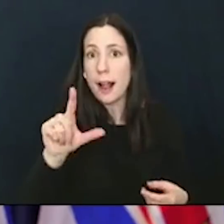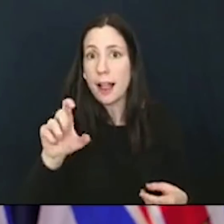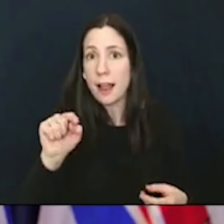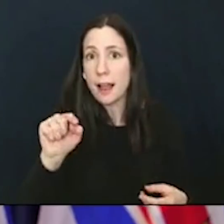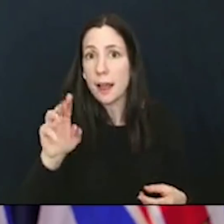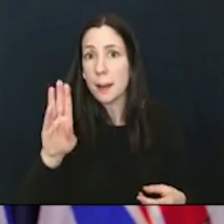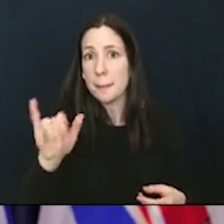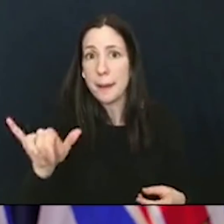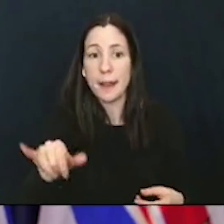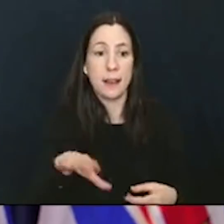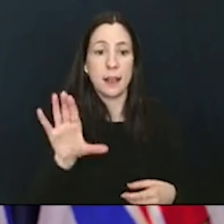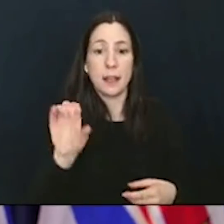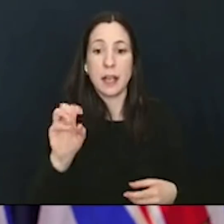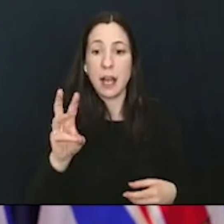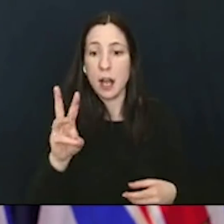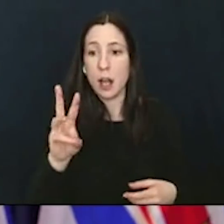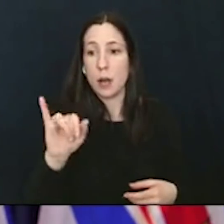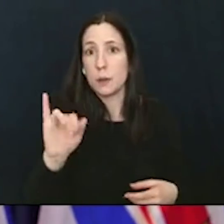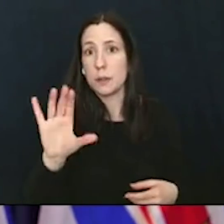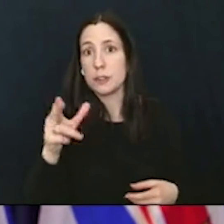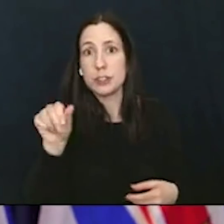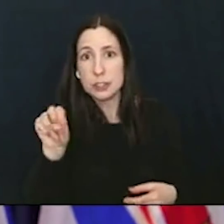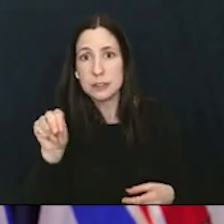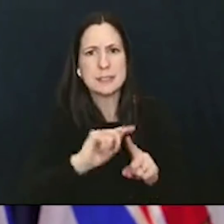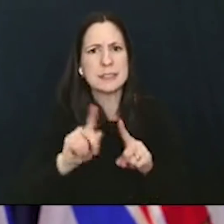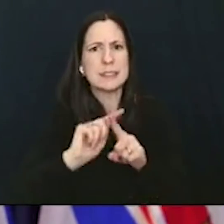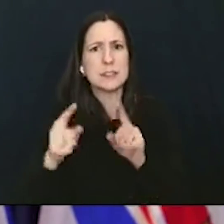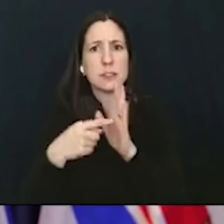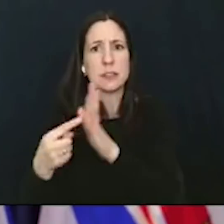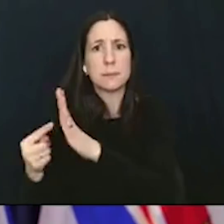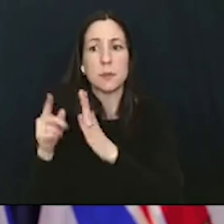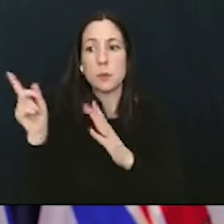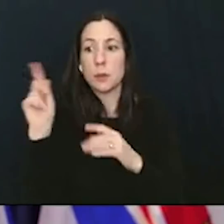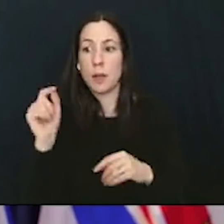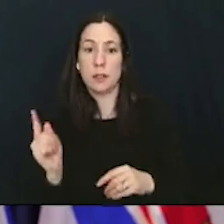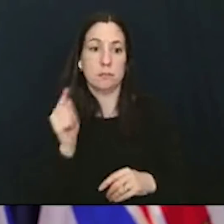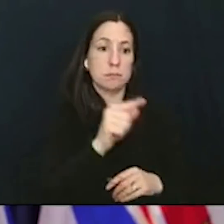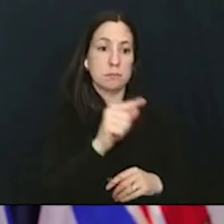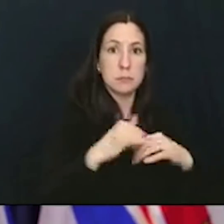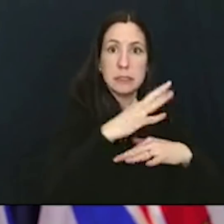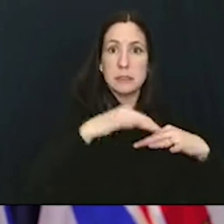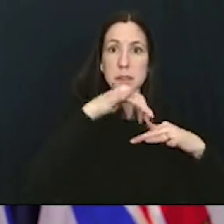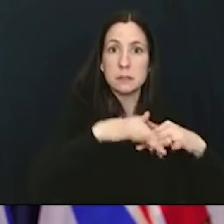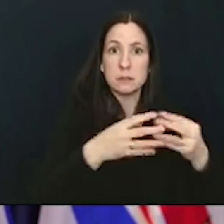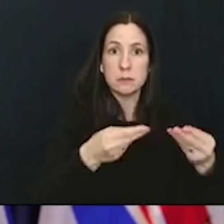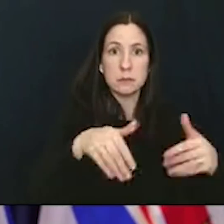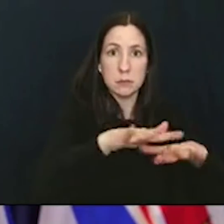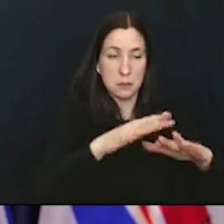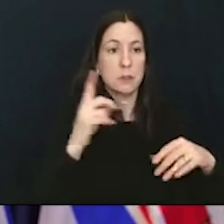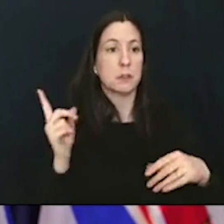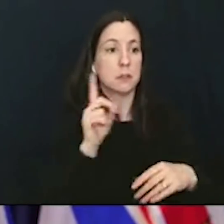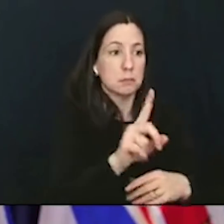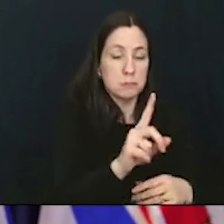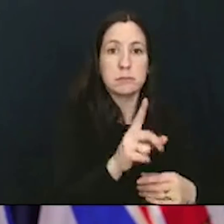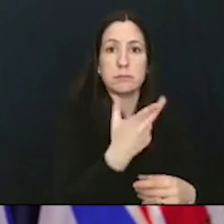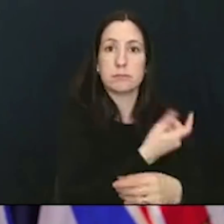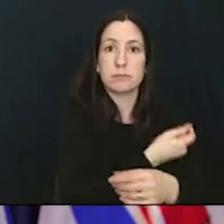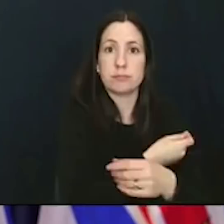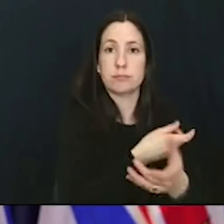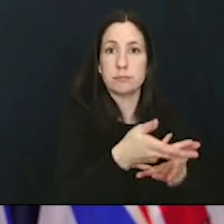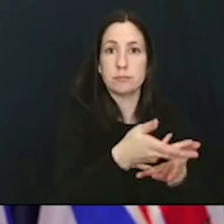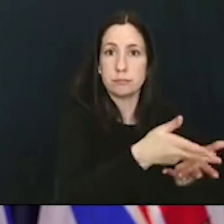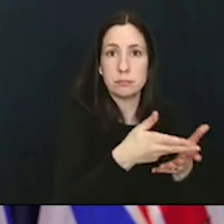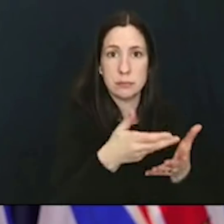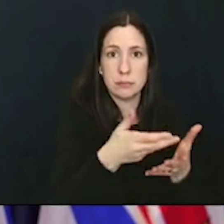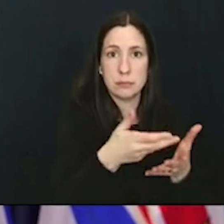Cowichan. So in all of those cases, the effort by health authorities has been, I think, excellent